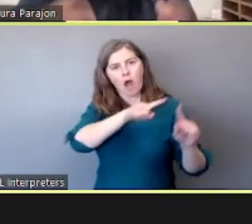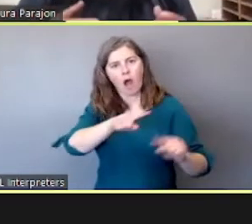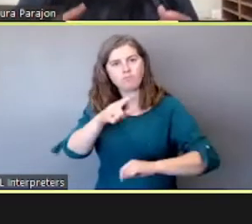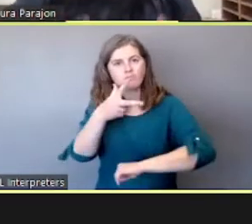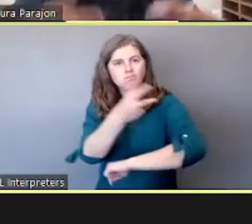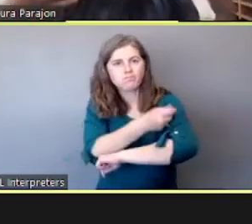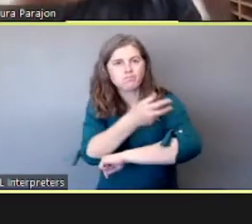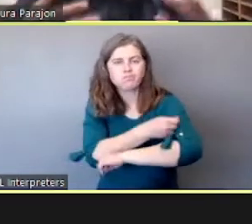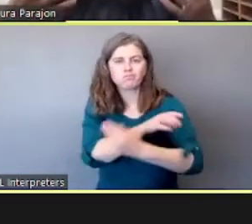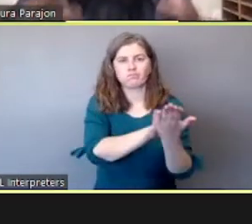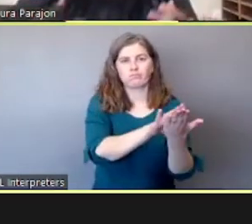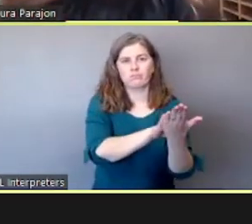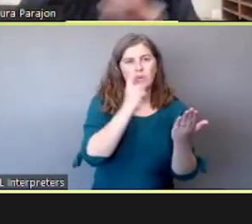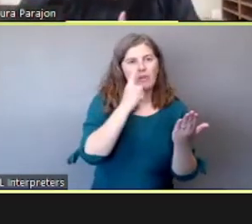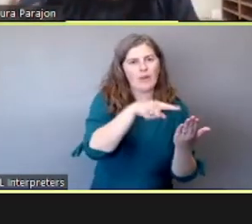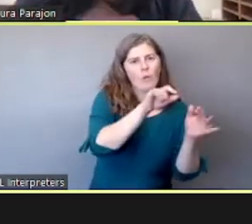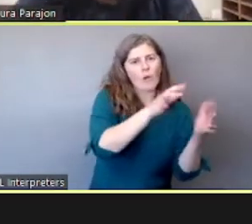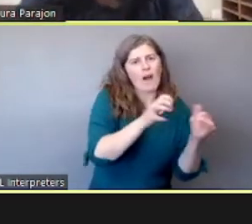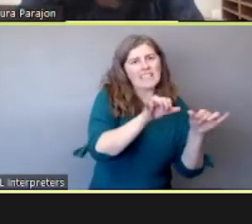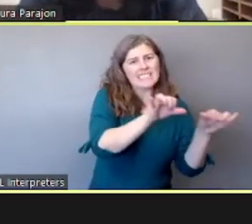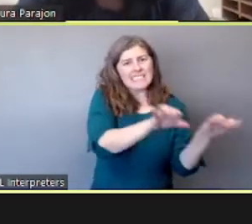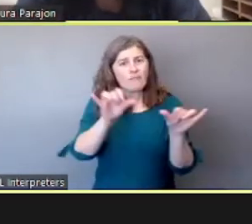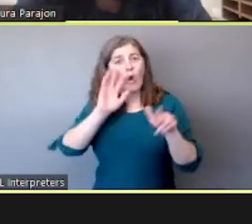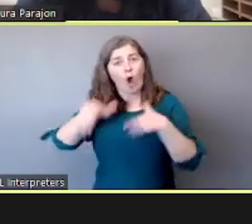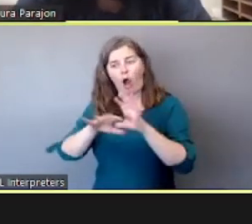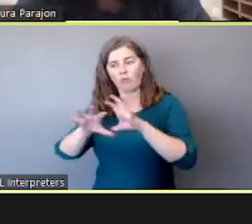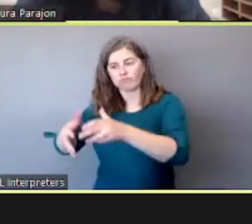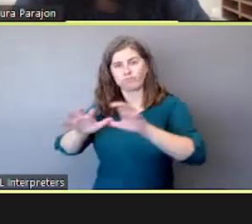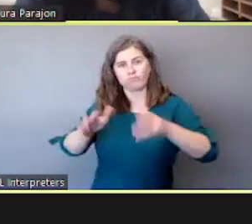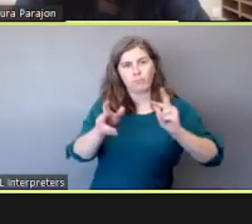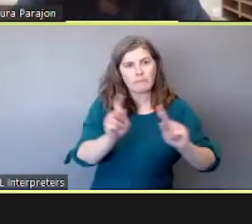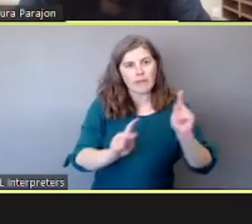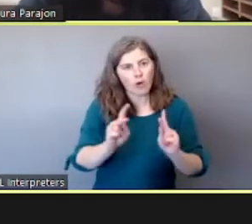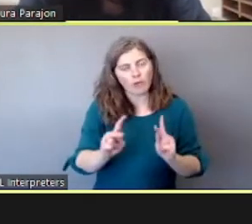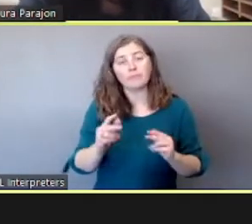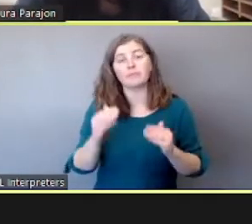the IHS. We want to do the same for all populations. Next slide.